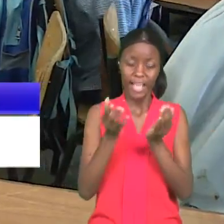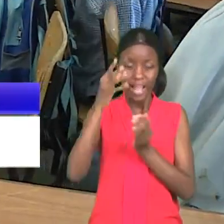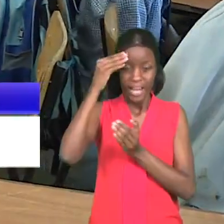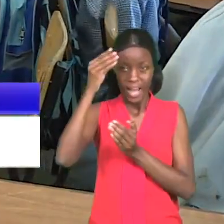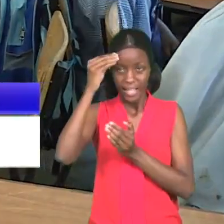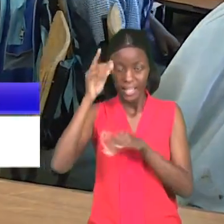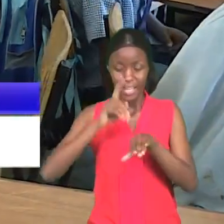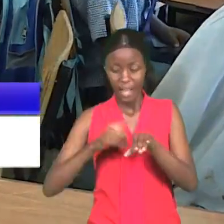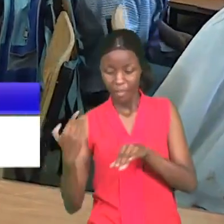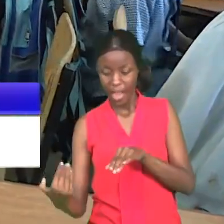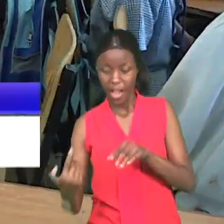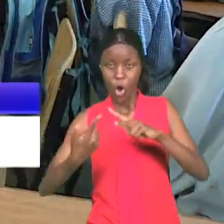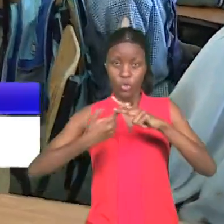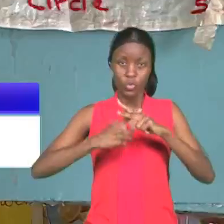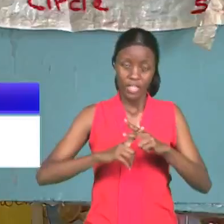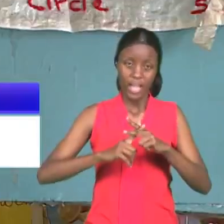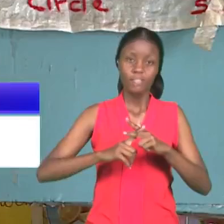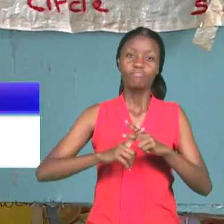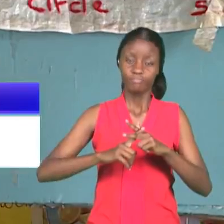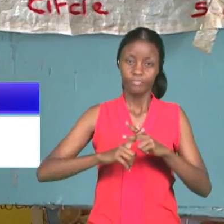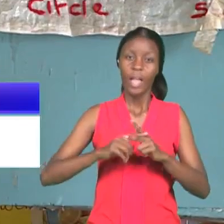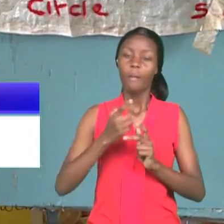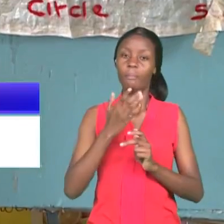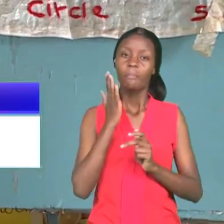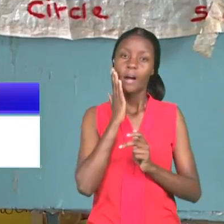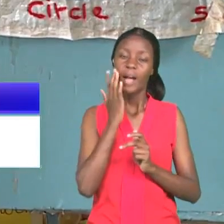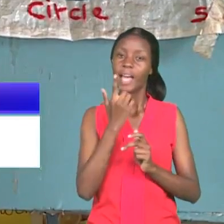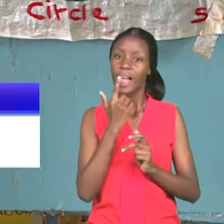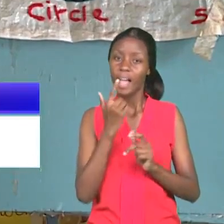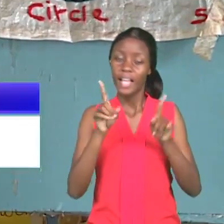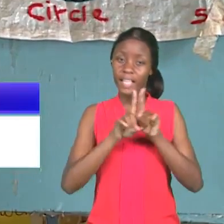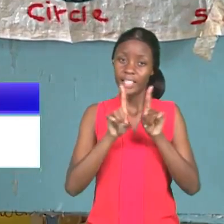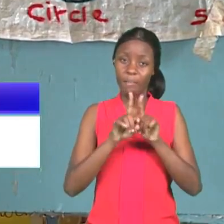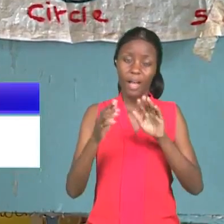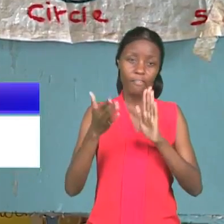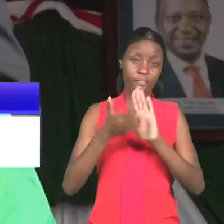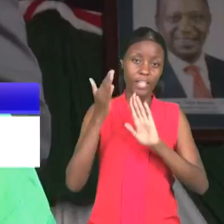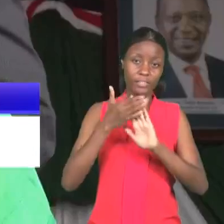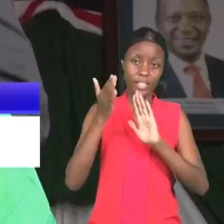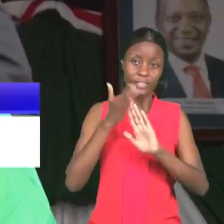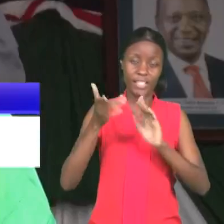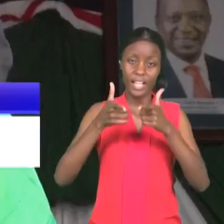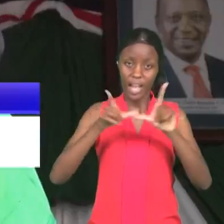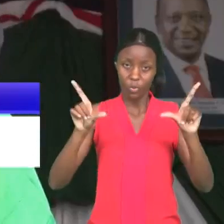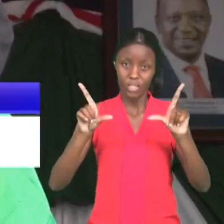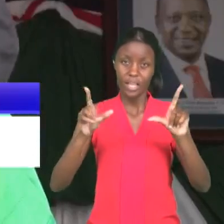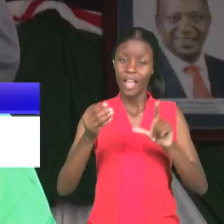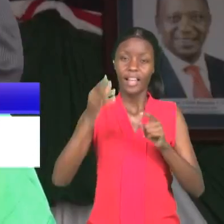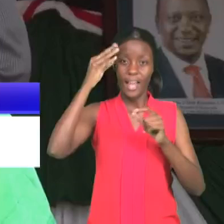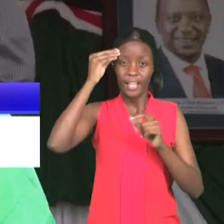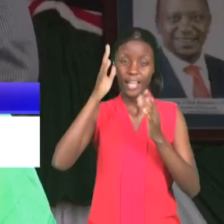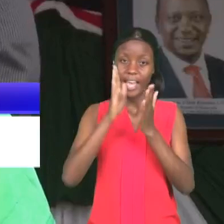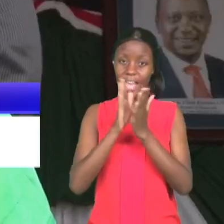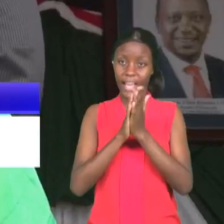in indigenous languages for faster and easier understanding and as a way of preserving the languages. Just think of yourself as a